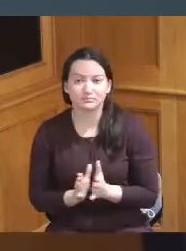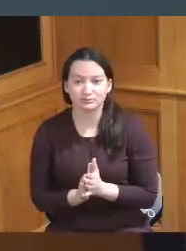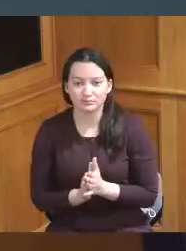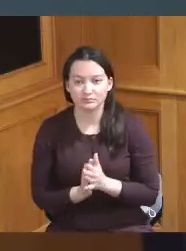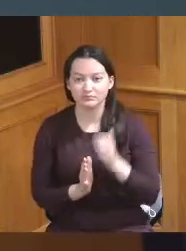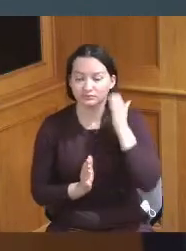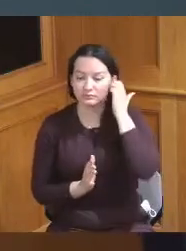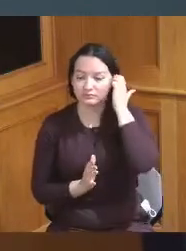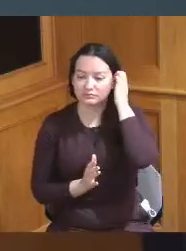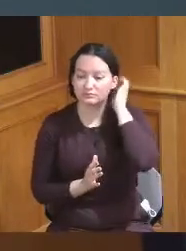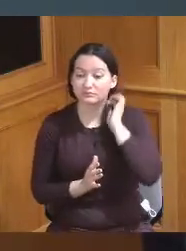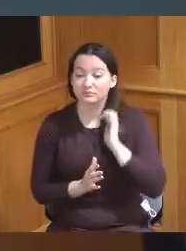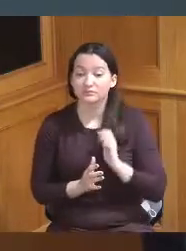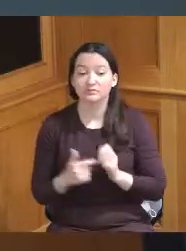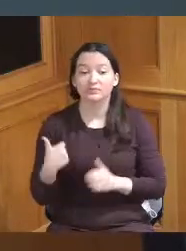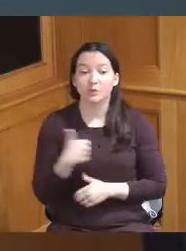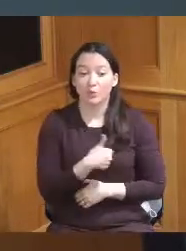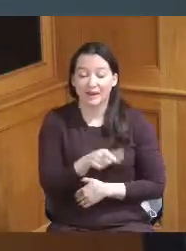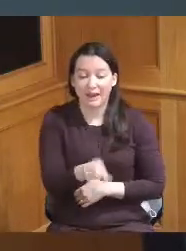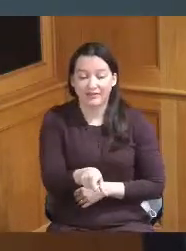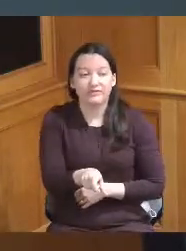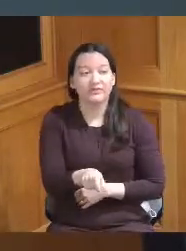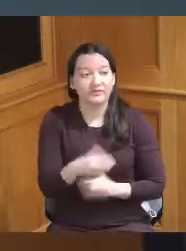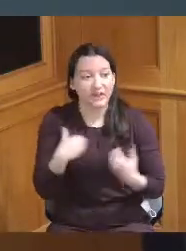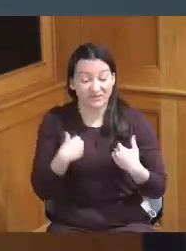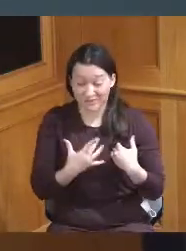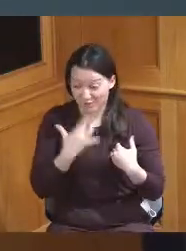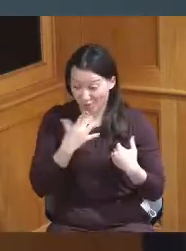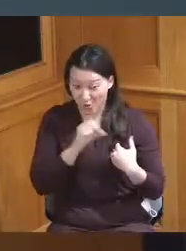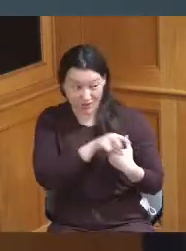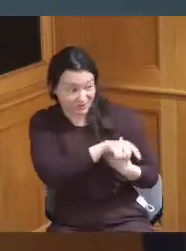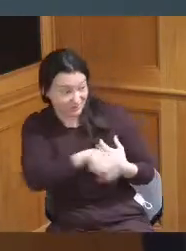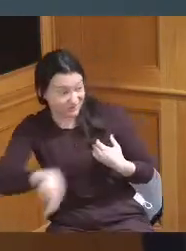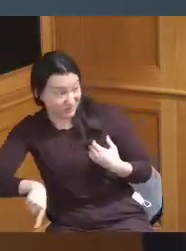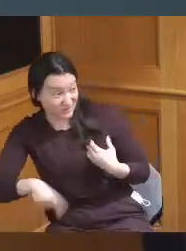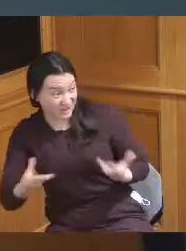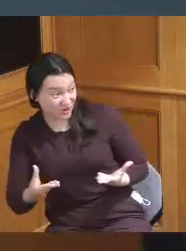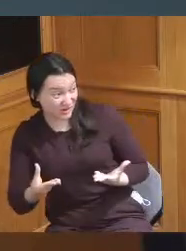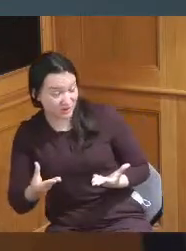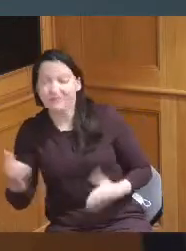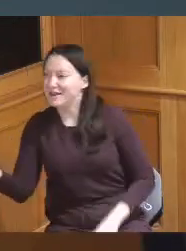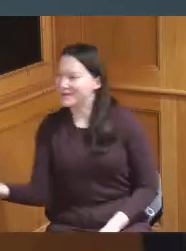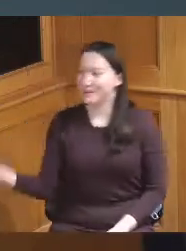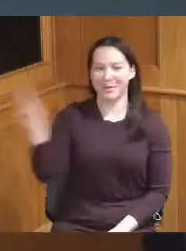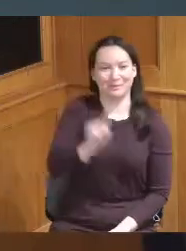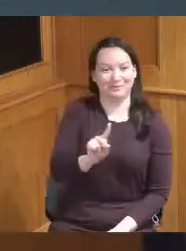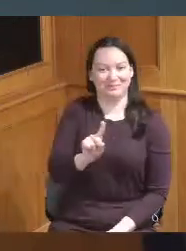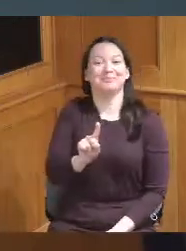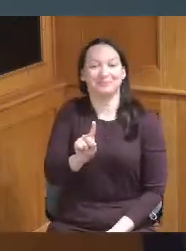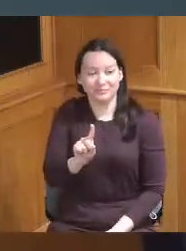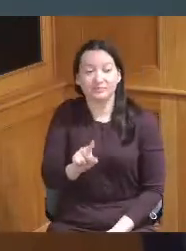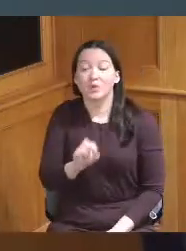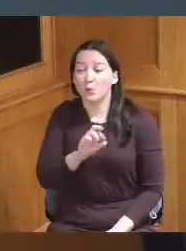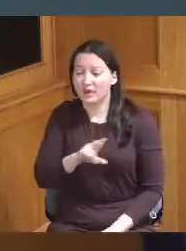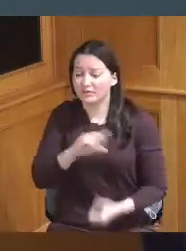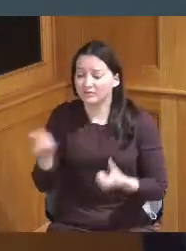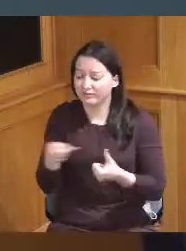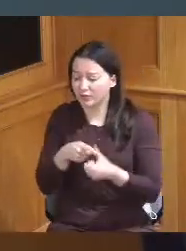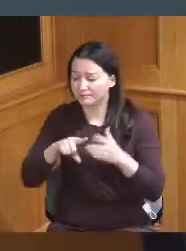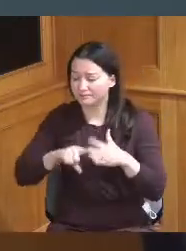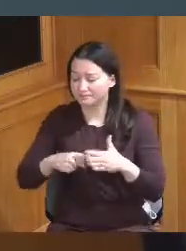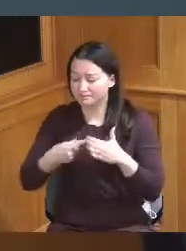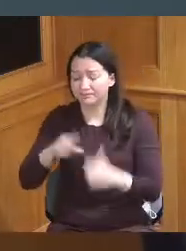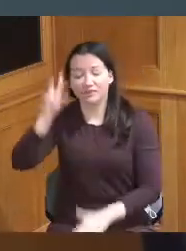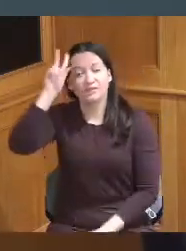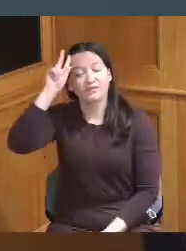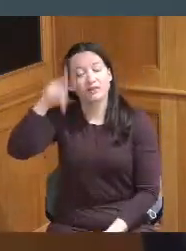do, Bridget, should we have them come up like that, or you want us down here? We're going to have you come up. All right. So we'll first start off with